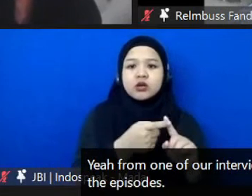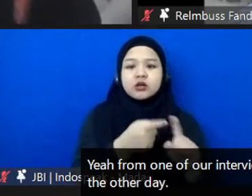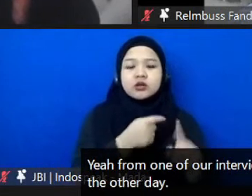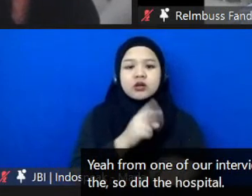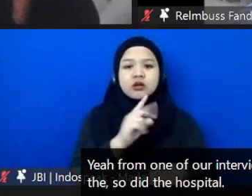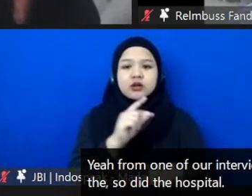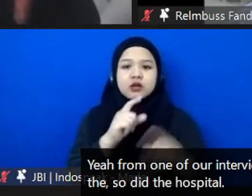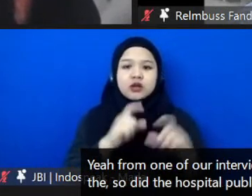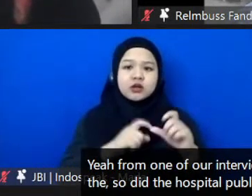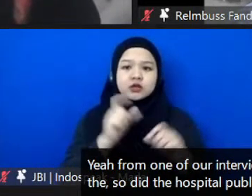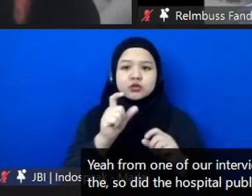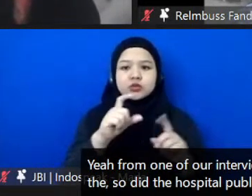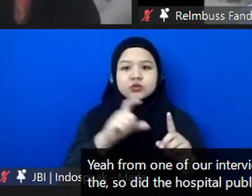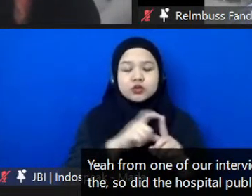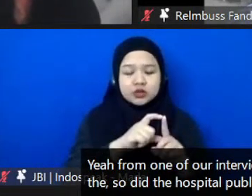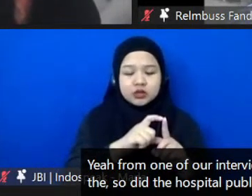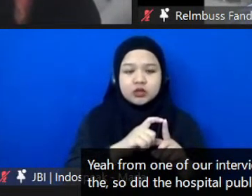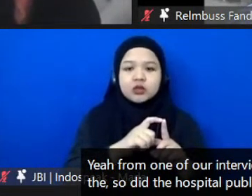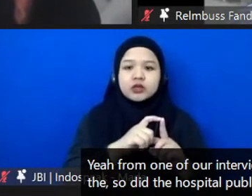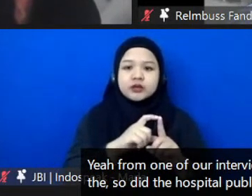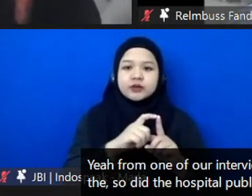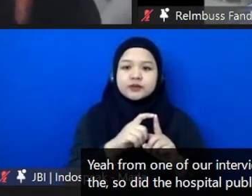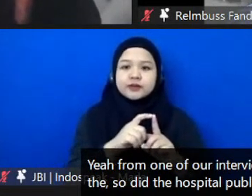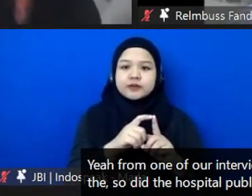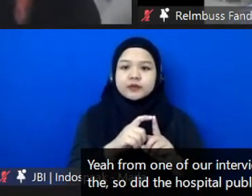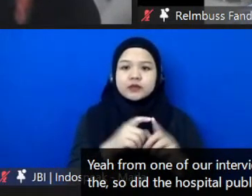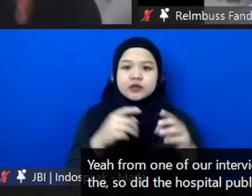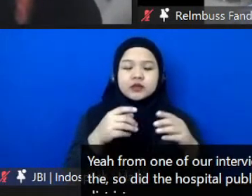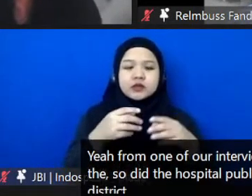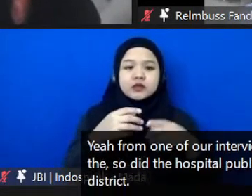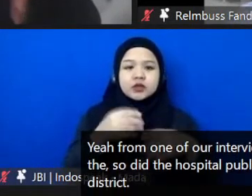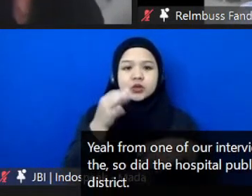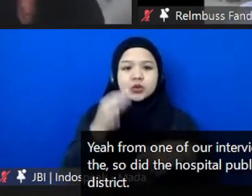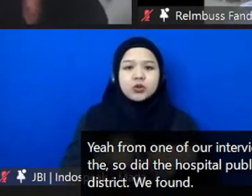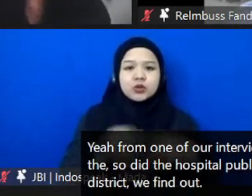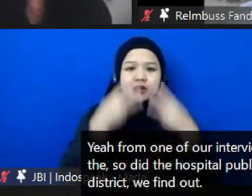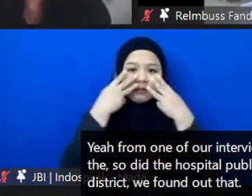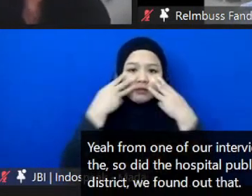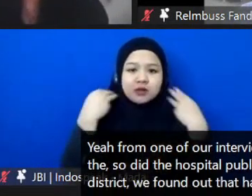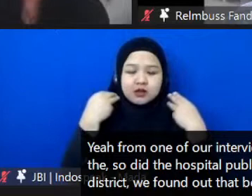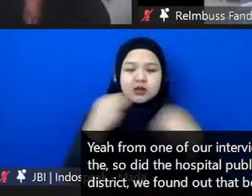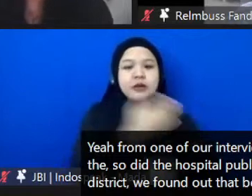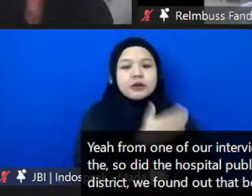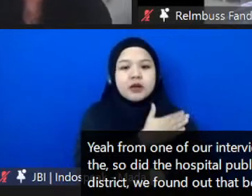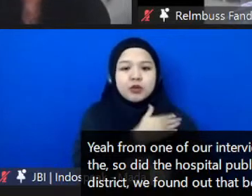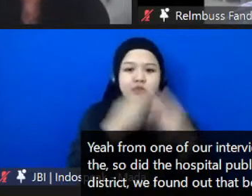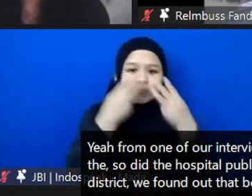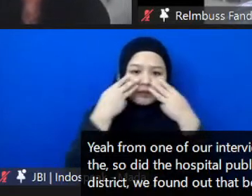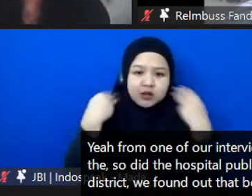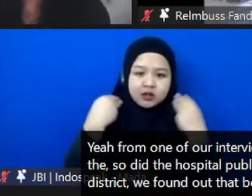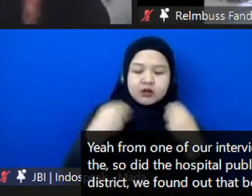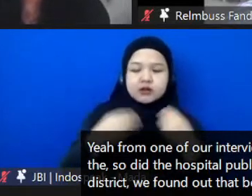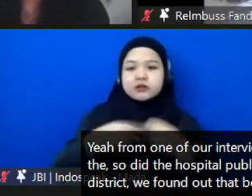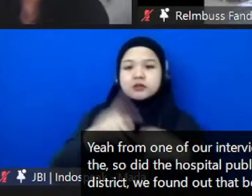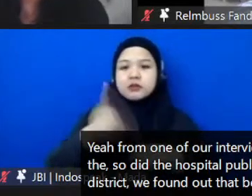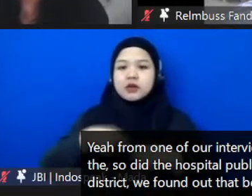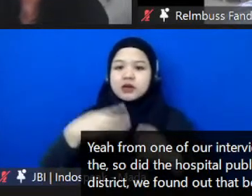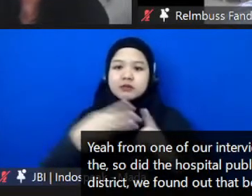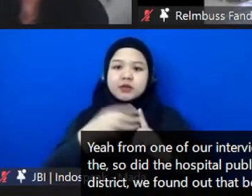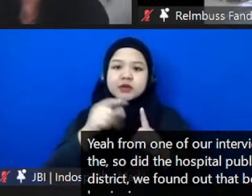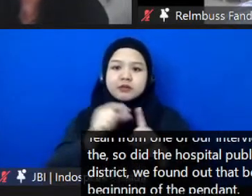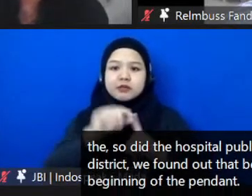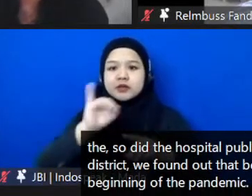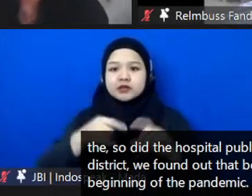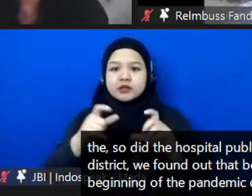the public hospital here in Malang district, we found out that BPJS Kesehatan in the beginning of the